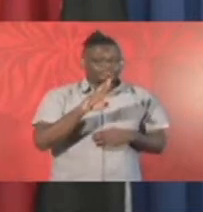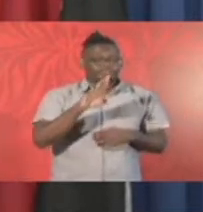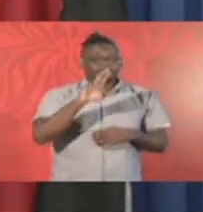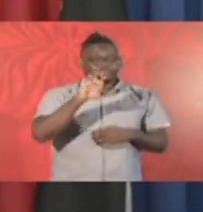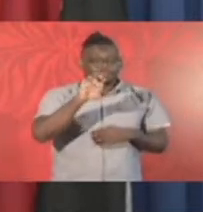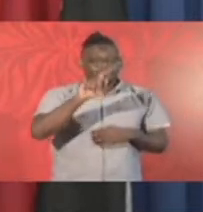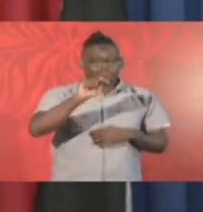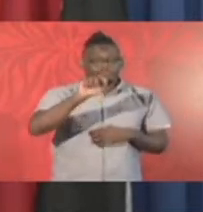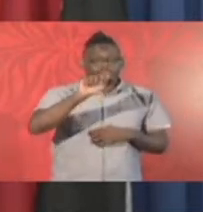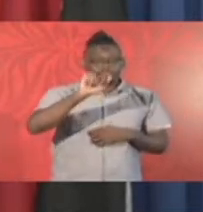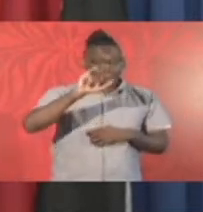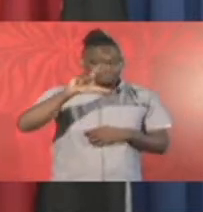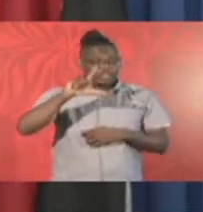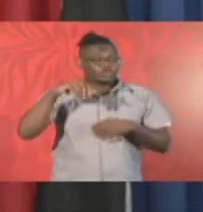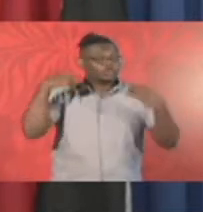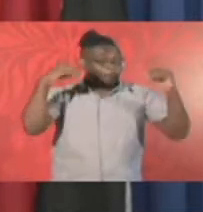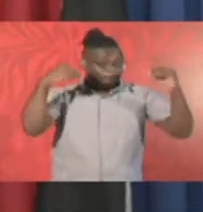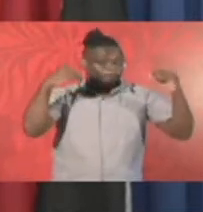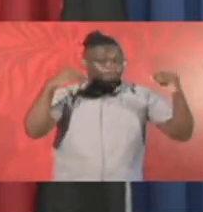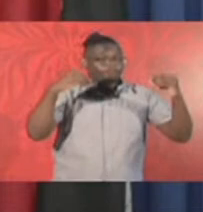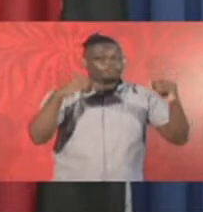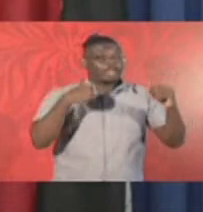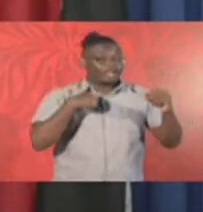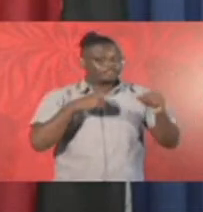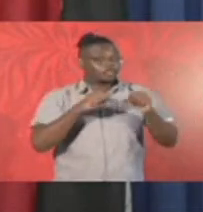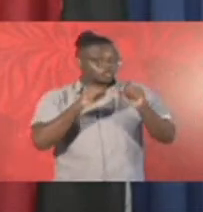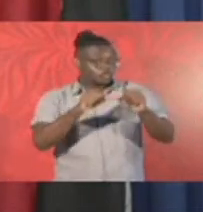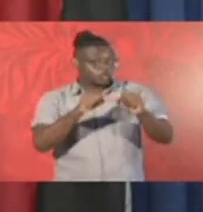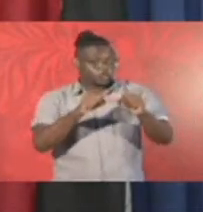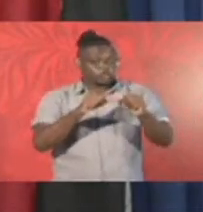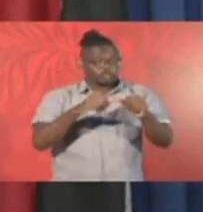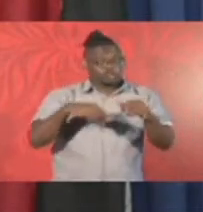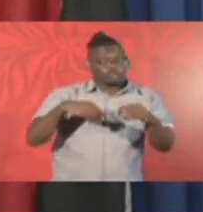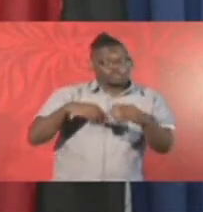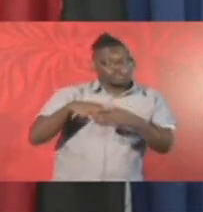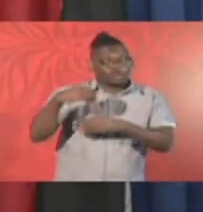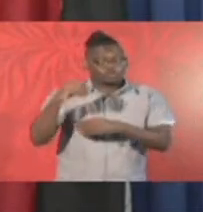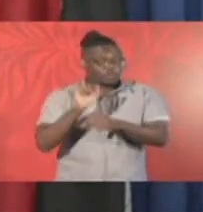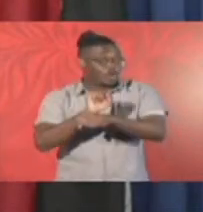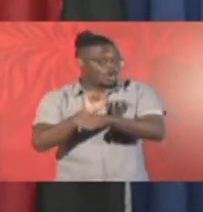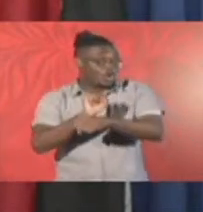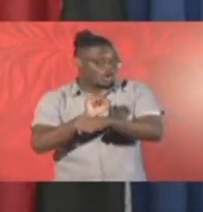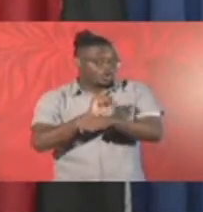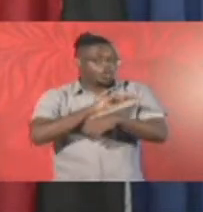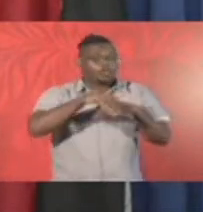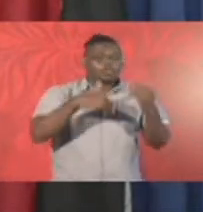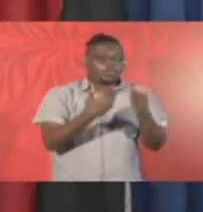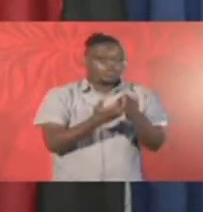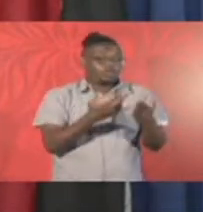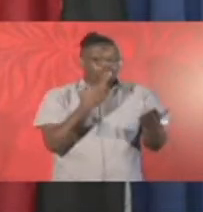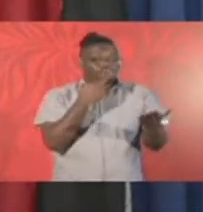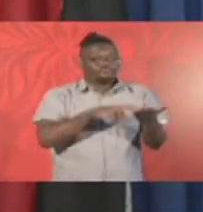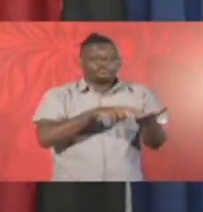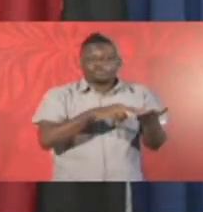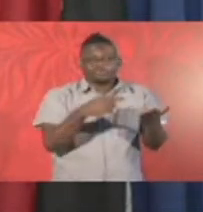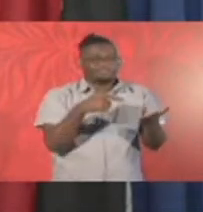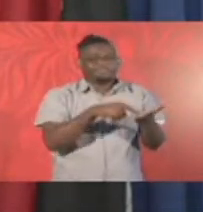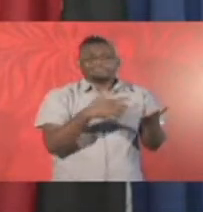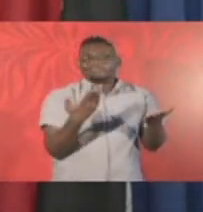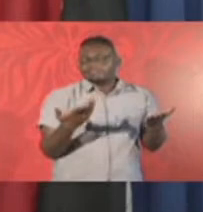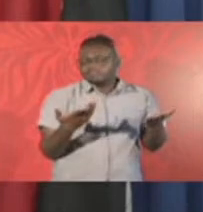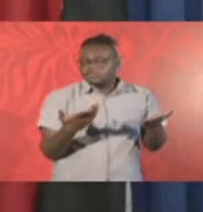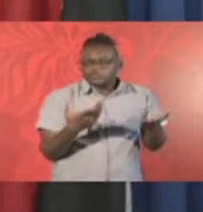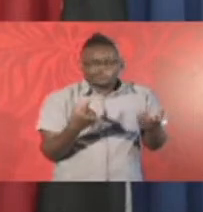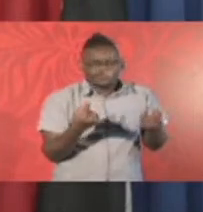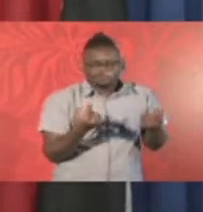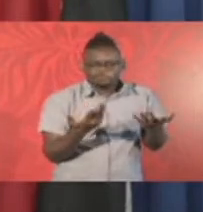continue their daily lives in the retail trade. From all reports, there's a lot of room still for people to get involved